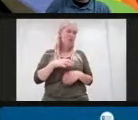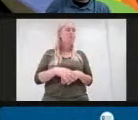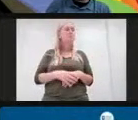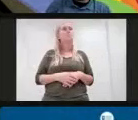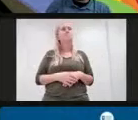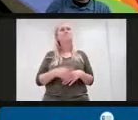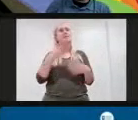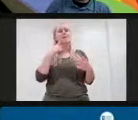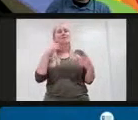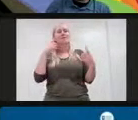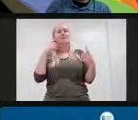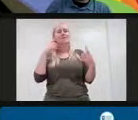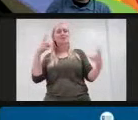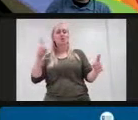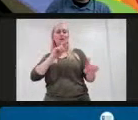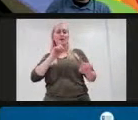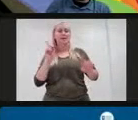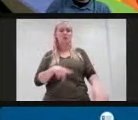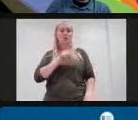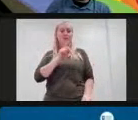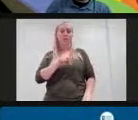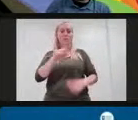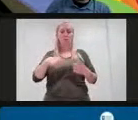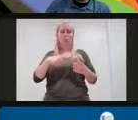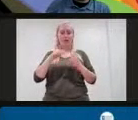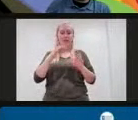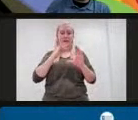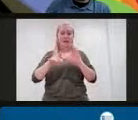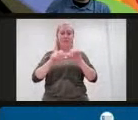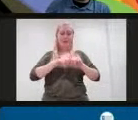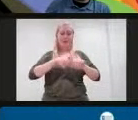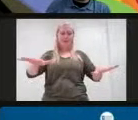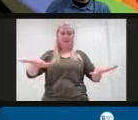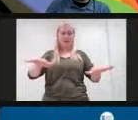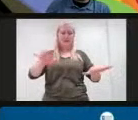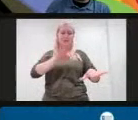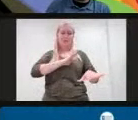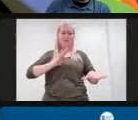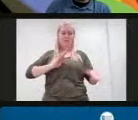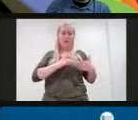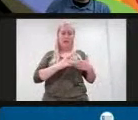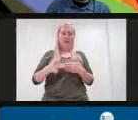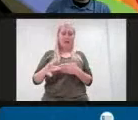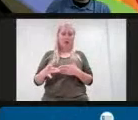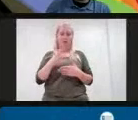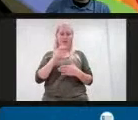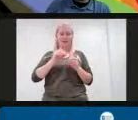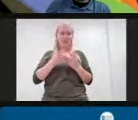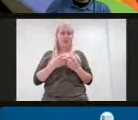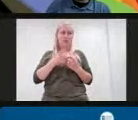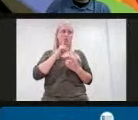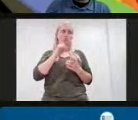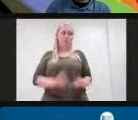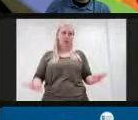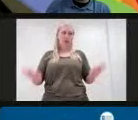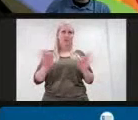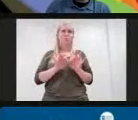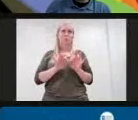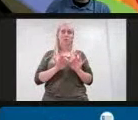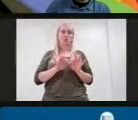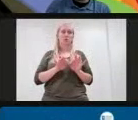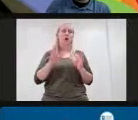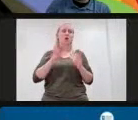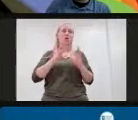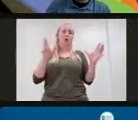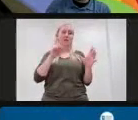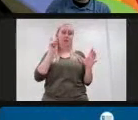Efficient answering of questions when an email is sent to the board leadership and the district is really important, because a lot of these